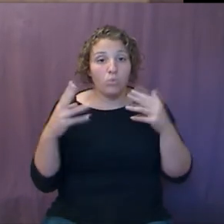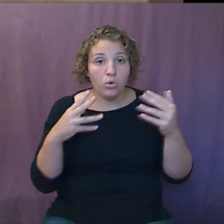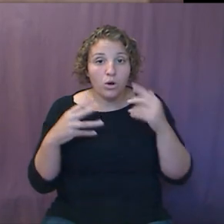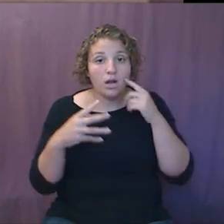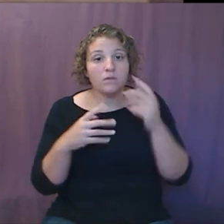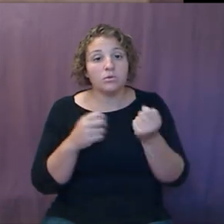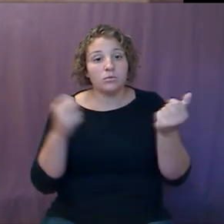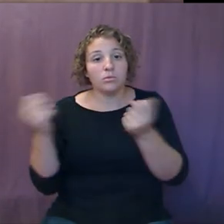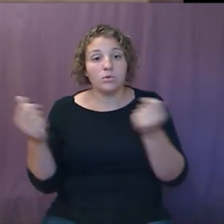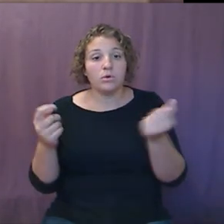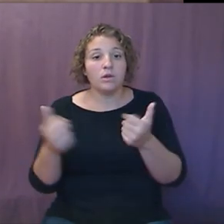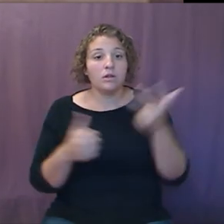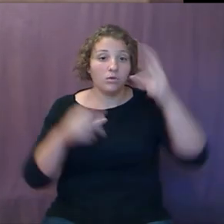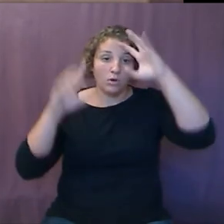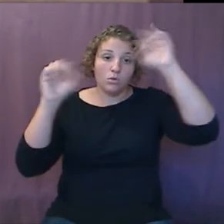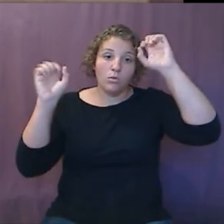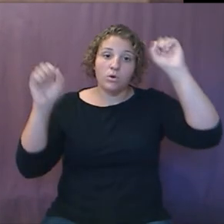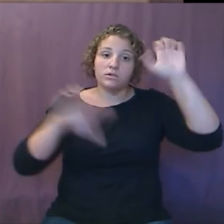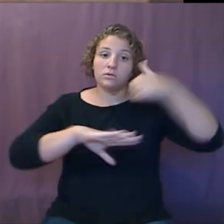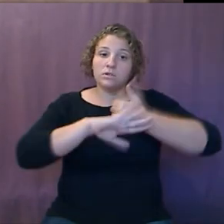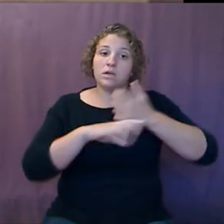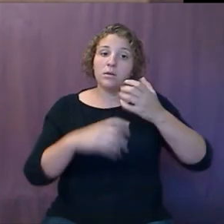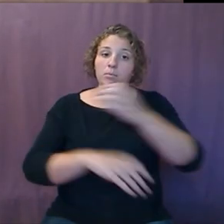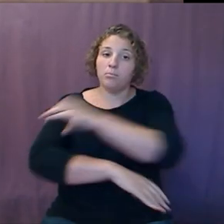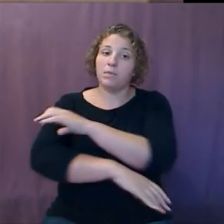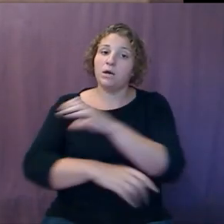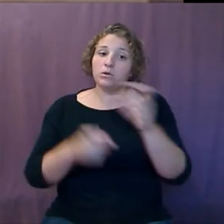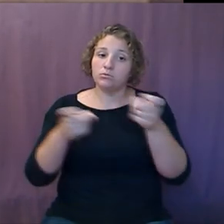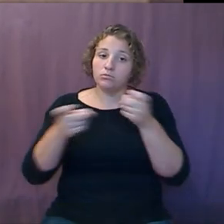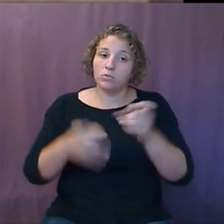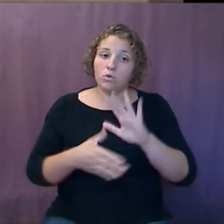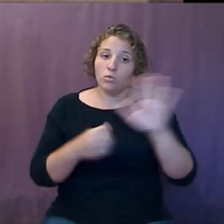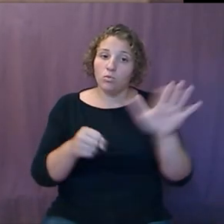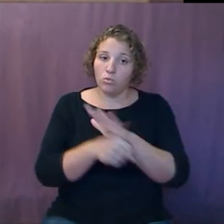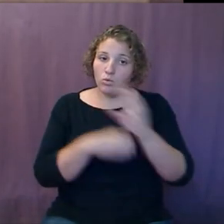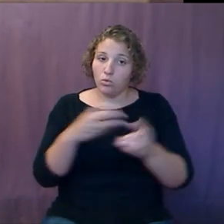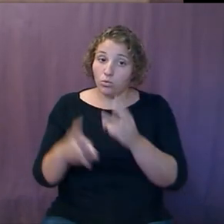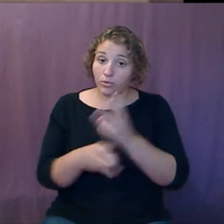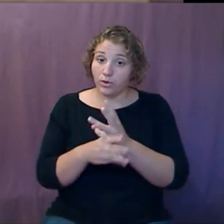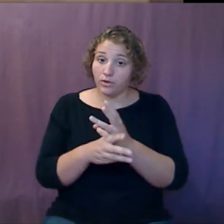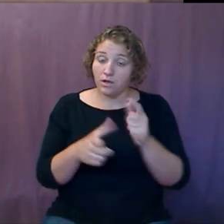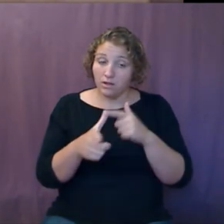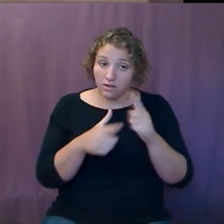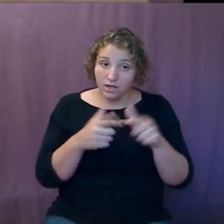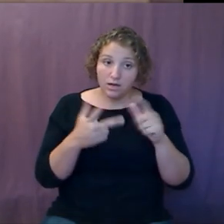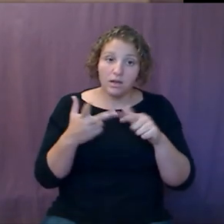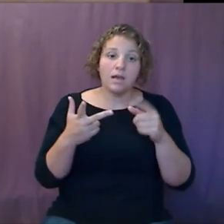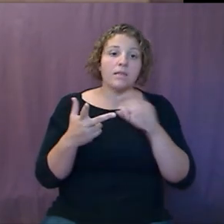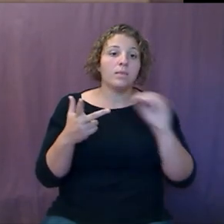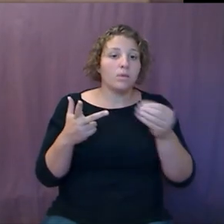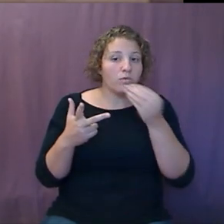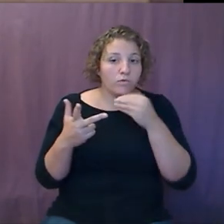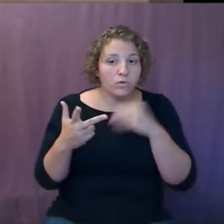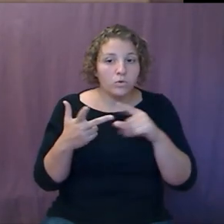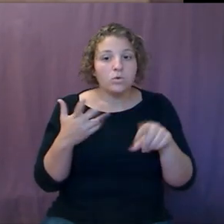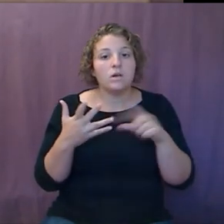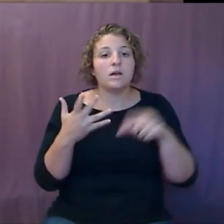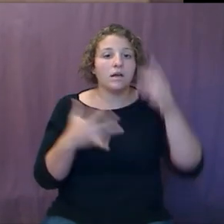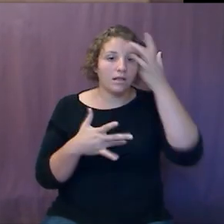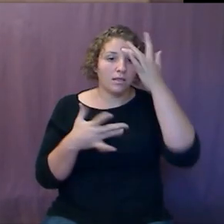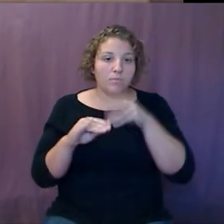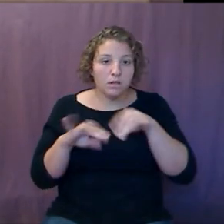out of the way and establishing his power all over the earth following that comes the famine and the pestilence which is the disruption